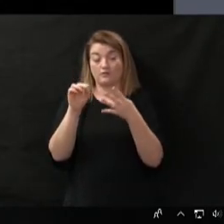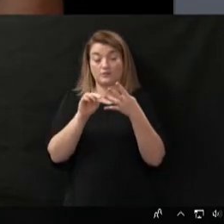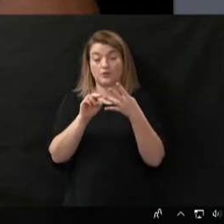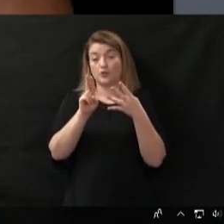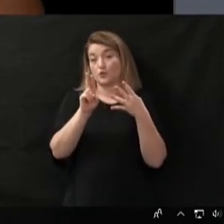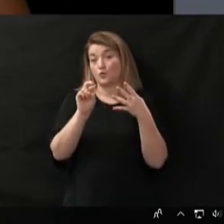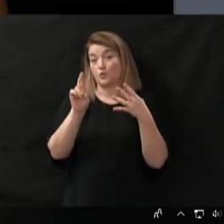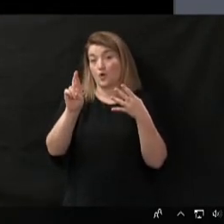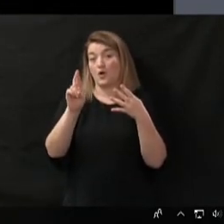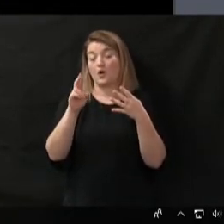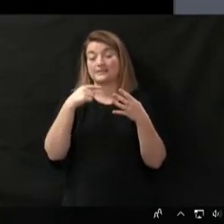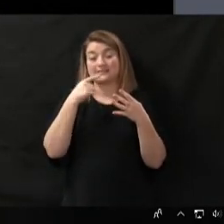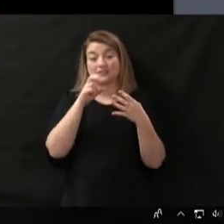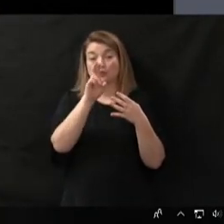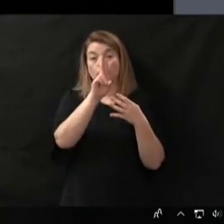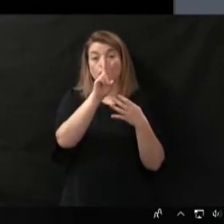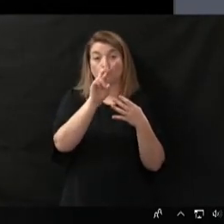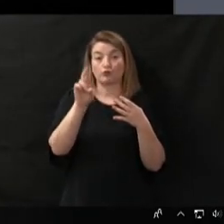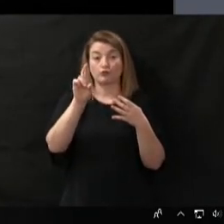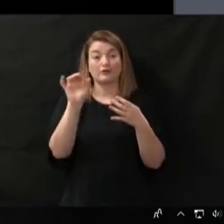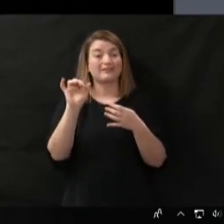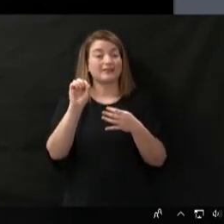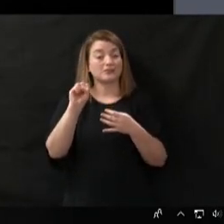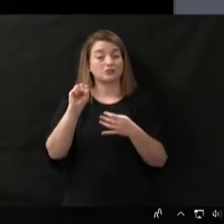UR says as in surf.